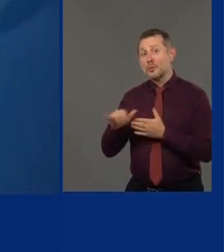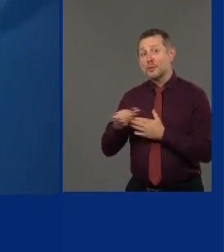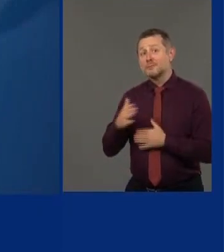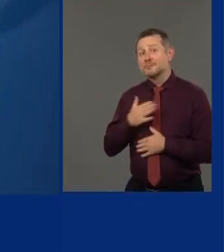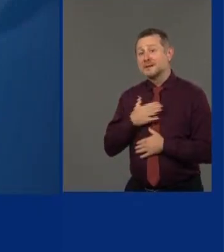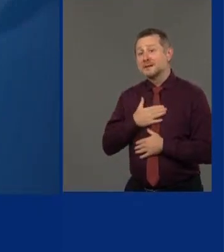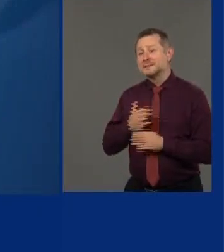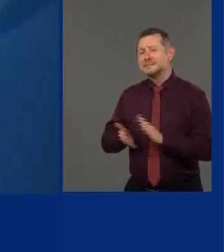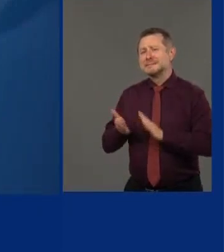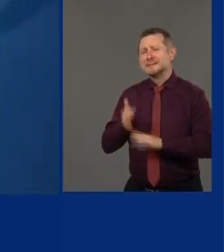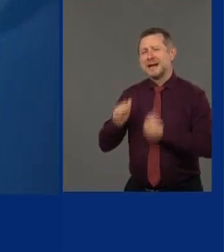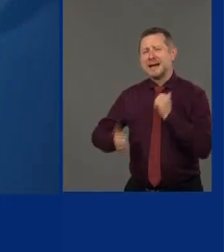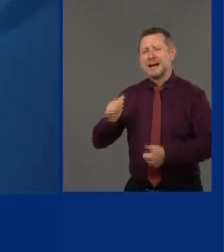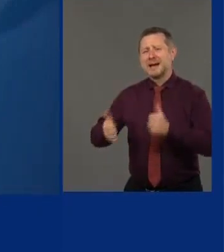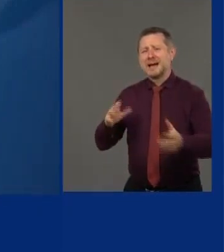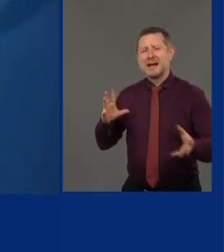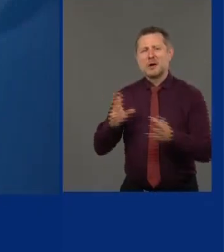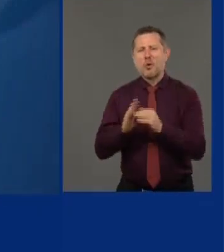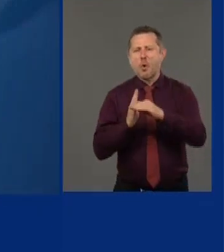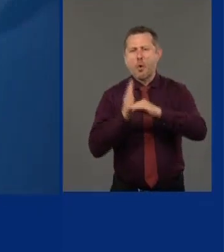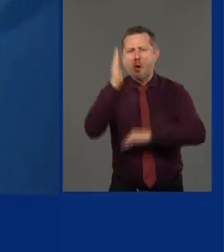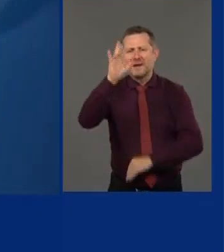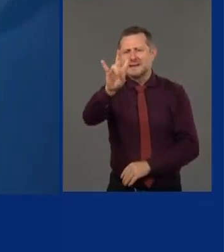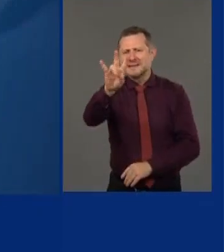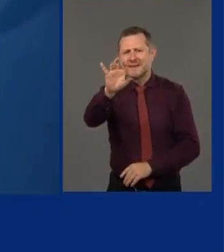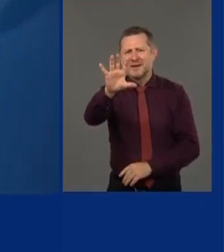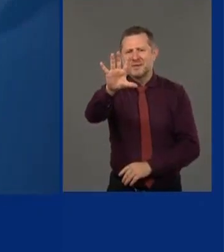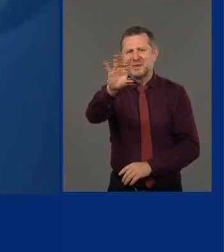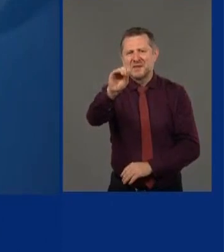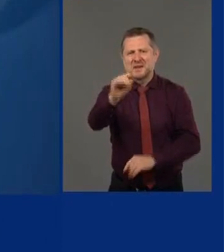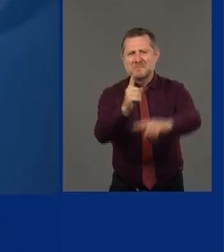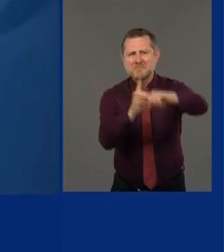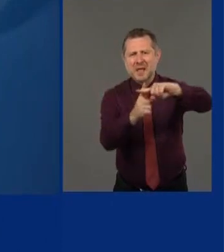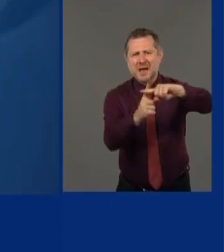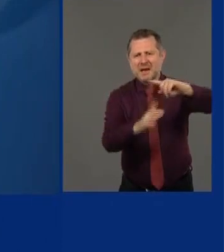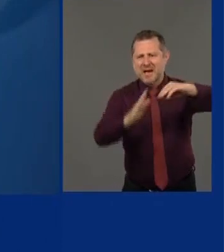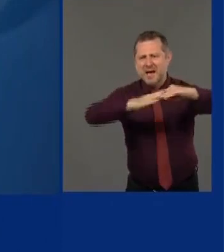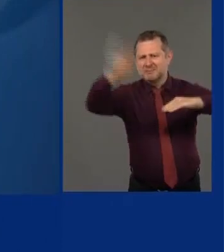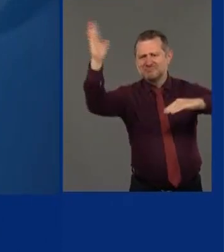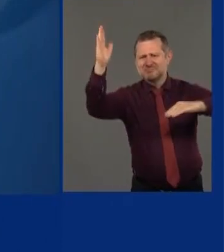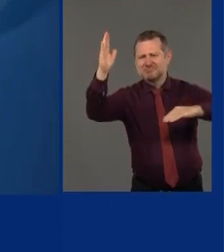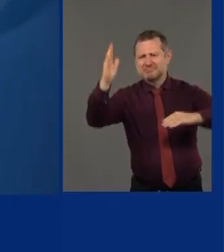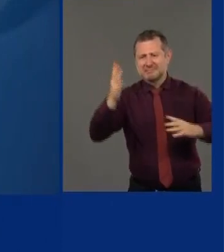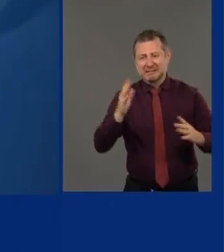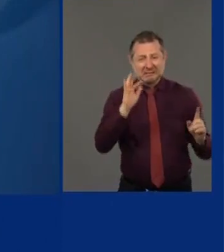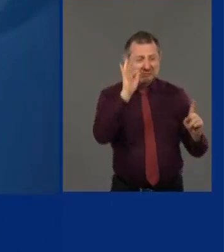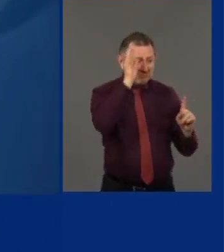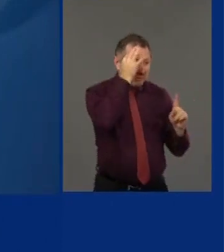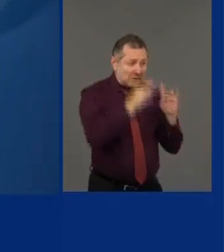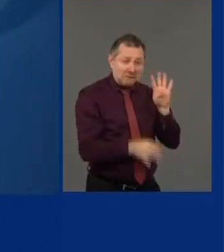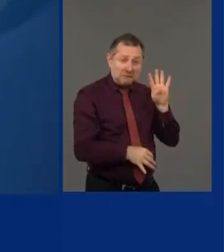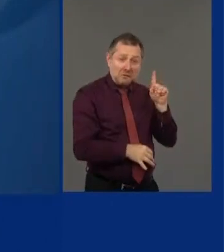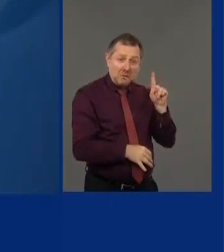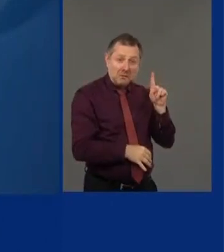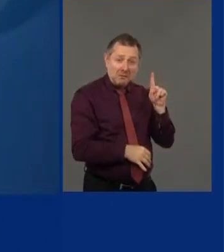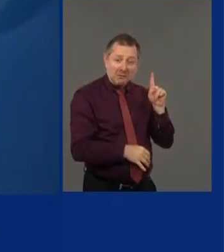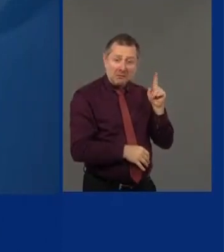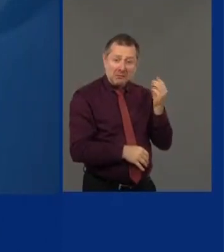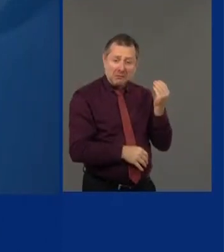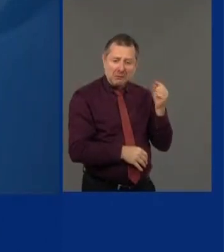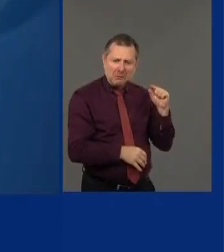York? 750. Federal government has put up 41 sites. FEMA